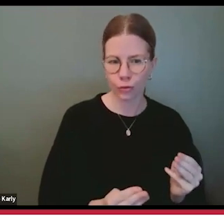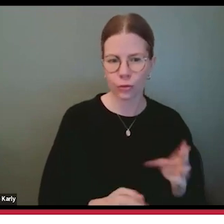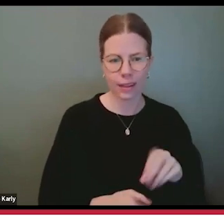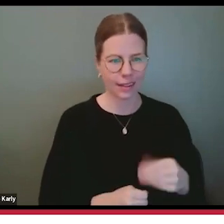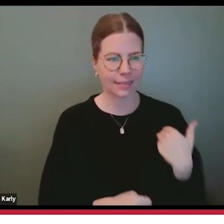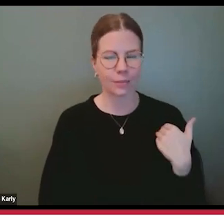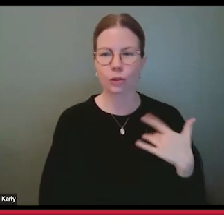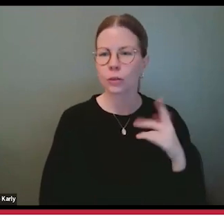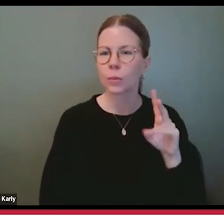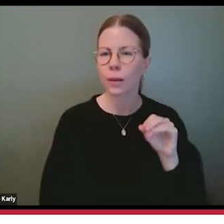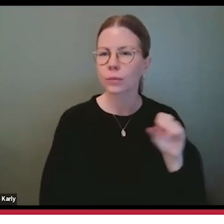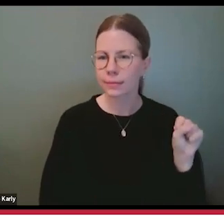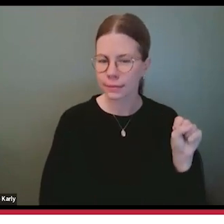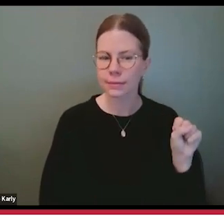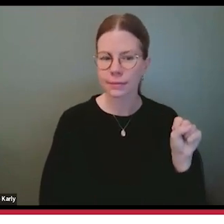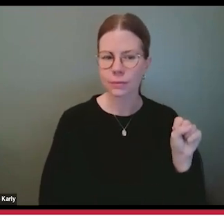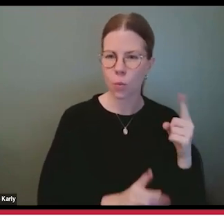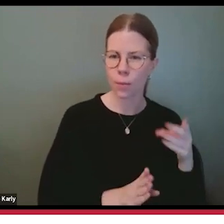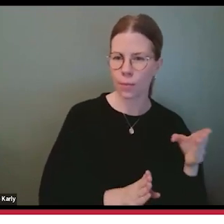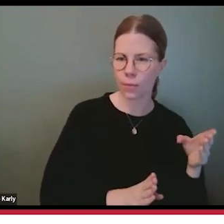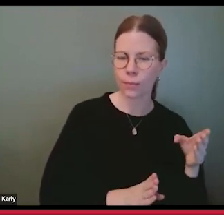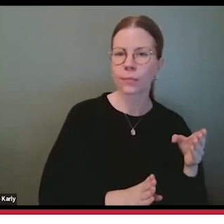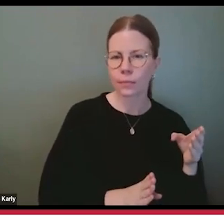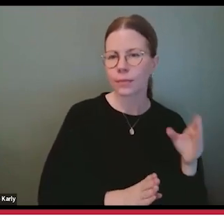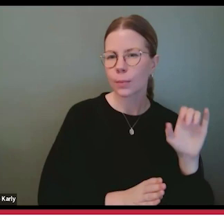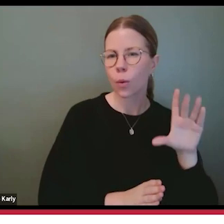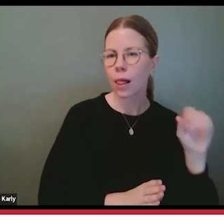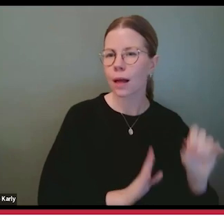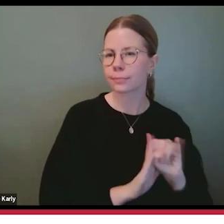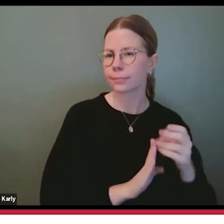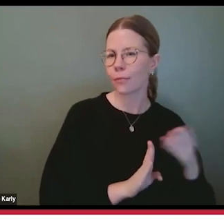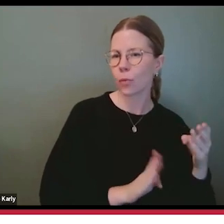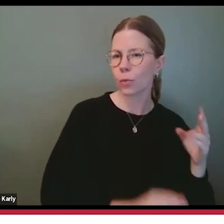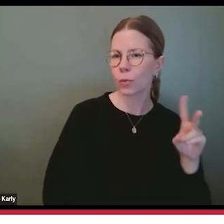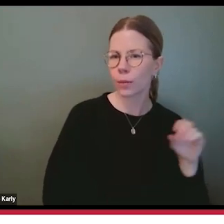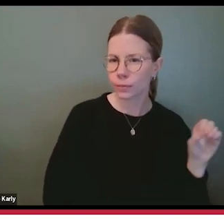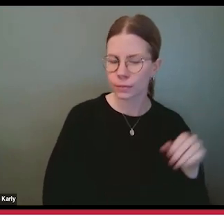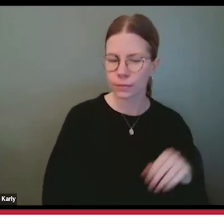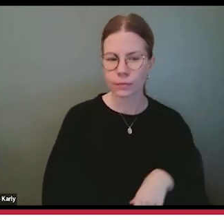2000s, one a little bit earlier for one of the Ebola viruses. And